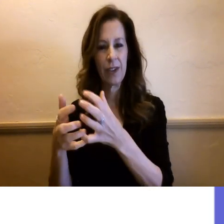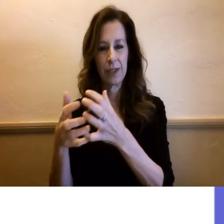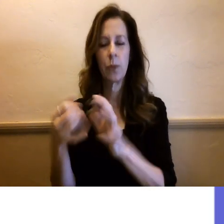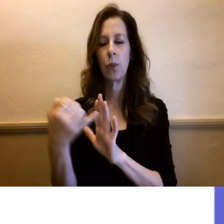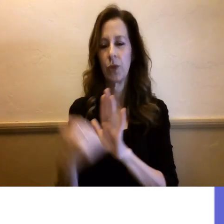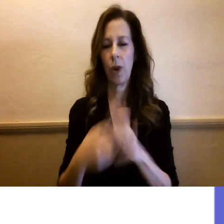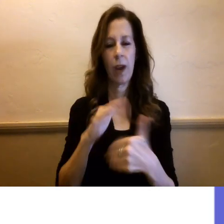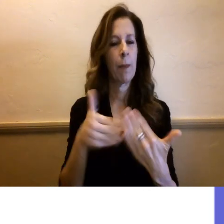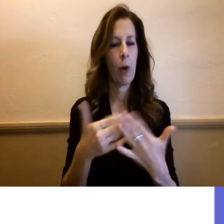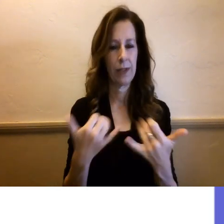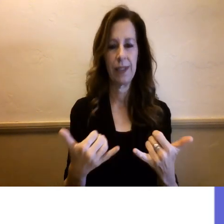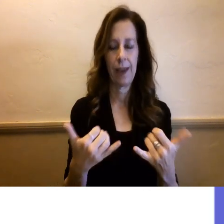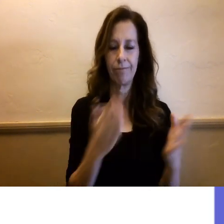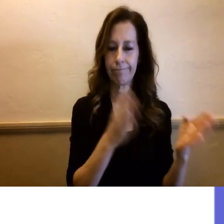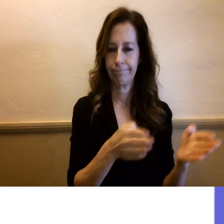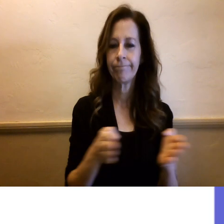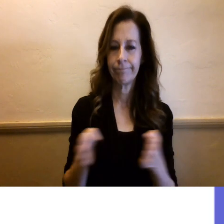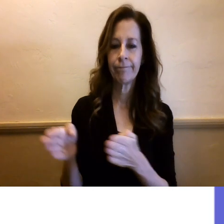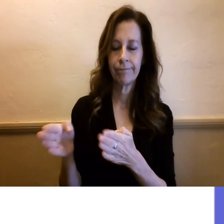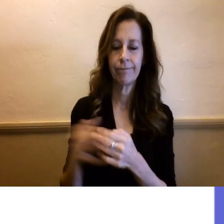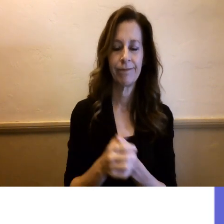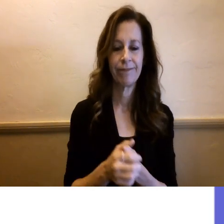today. All right, one by one.